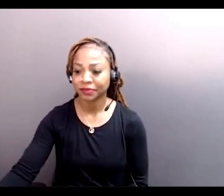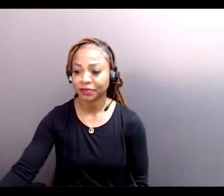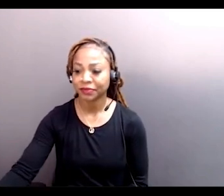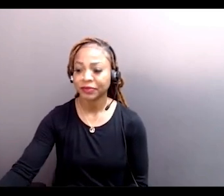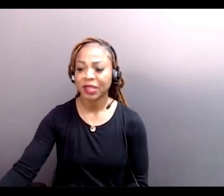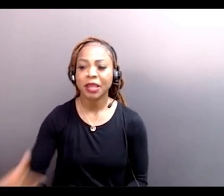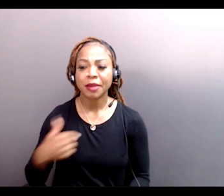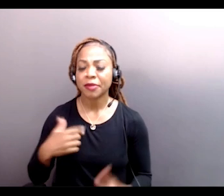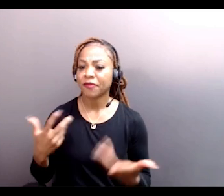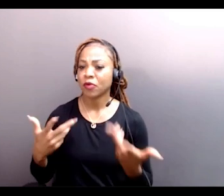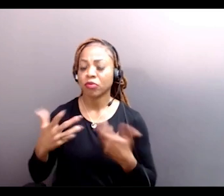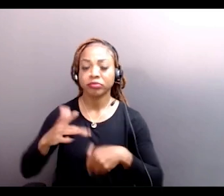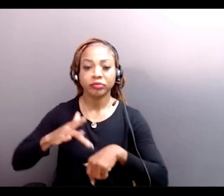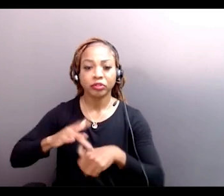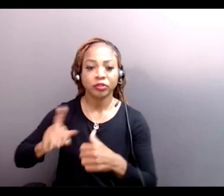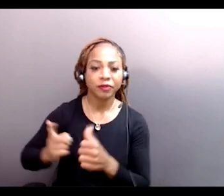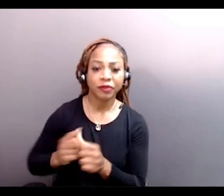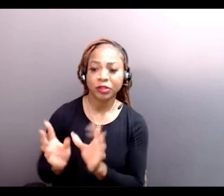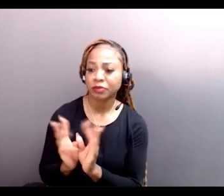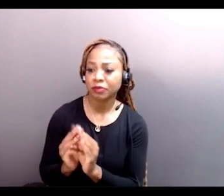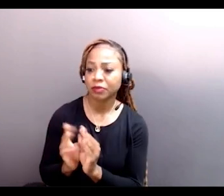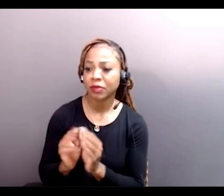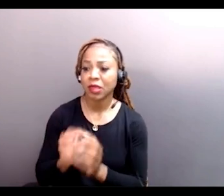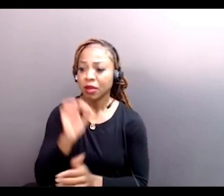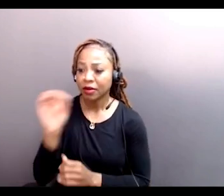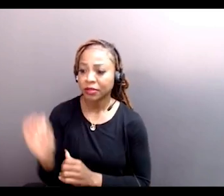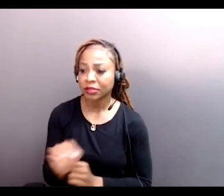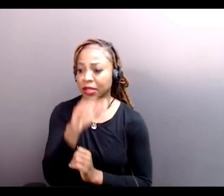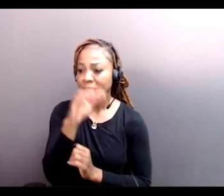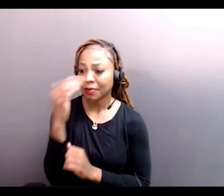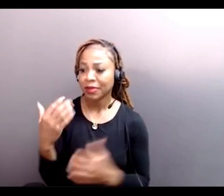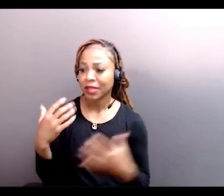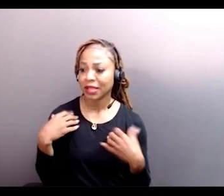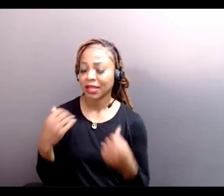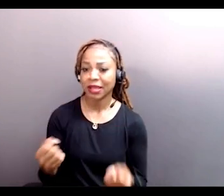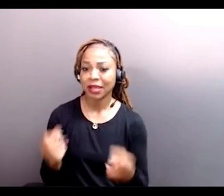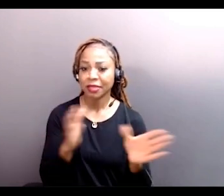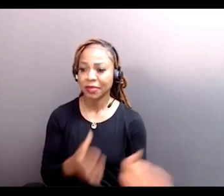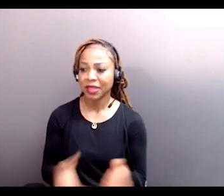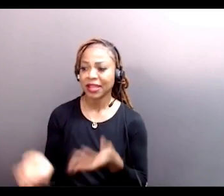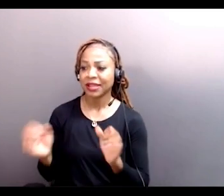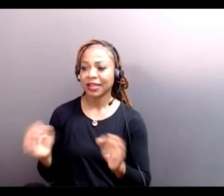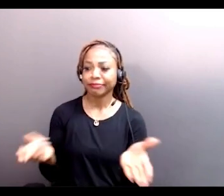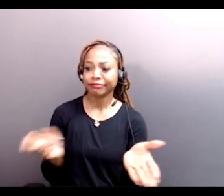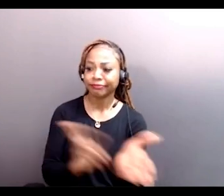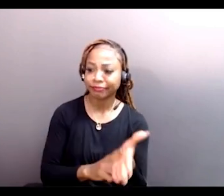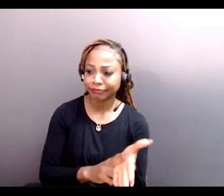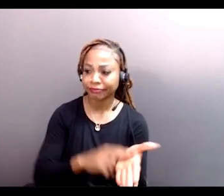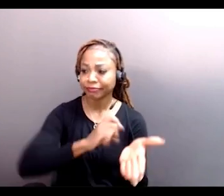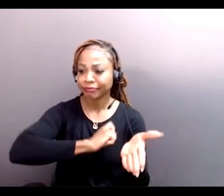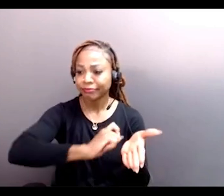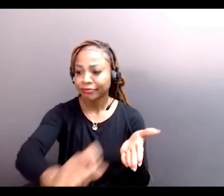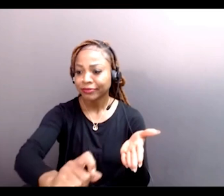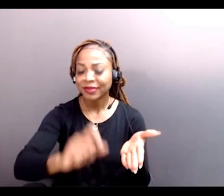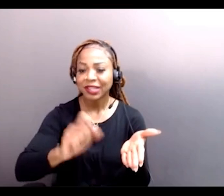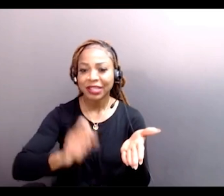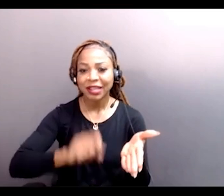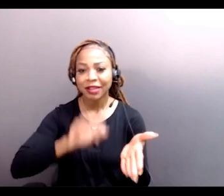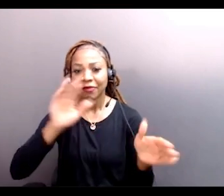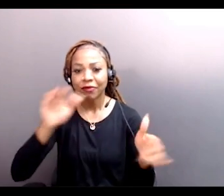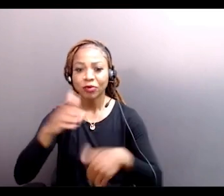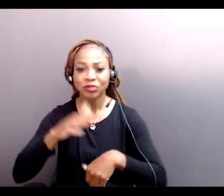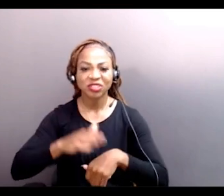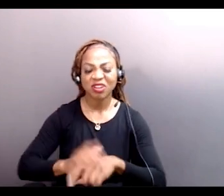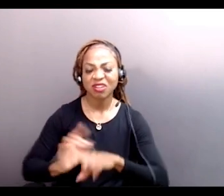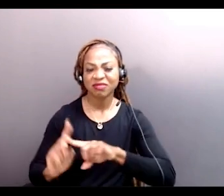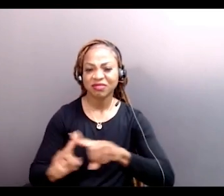first session. So the Ontario's Black Health Plan, which you can find, a Black Health Plan for Ontario, which focuses